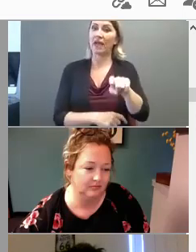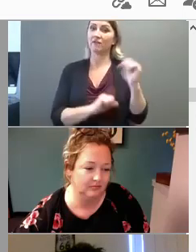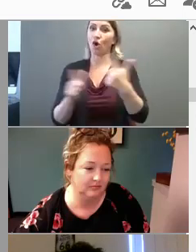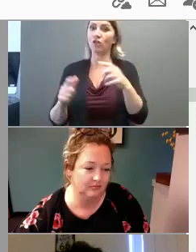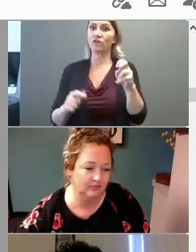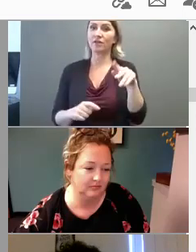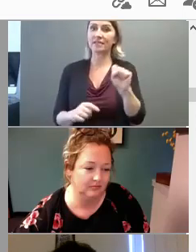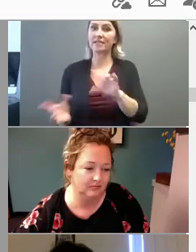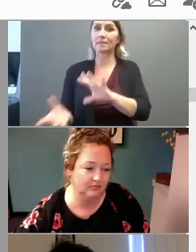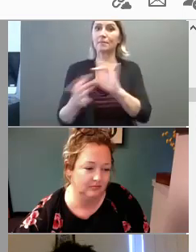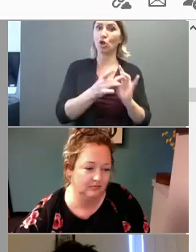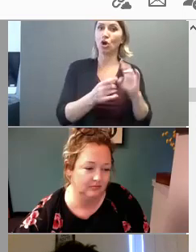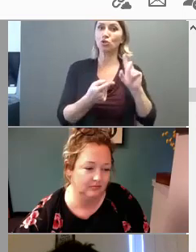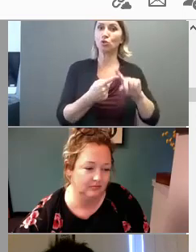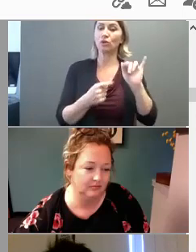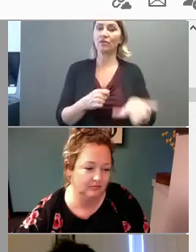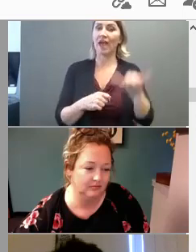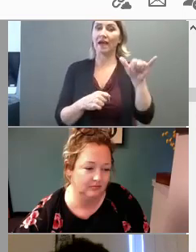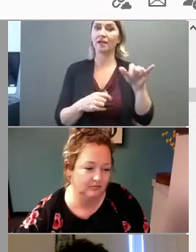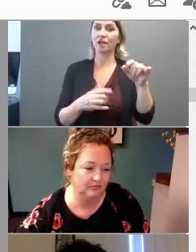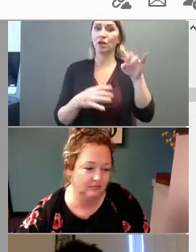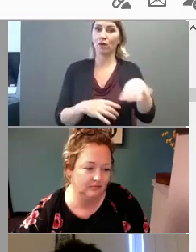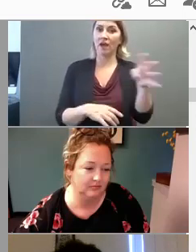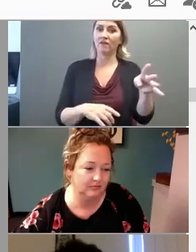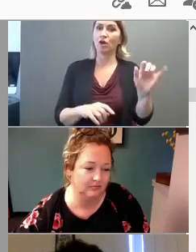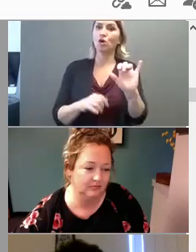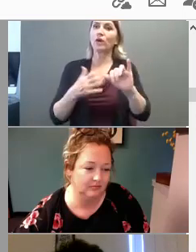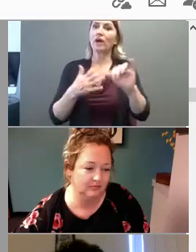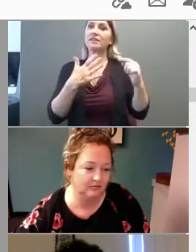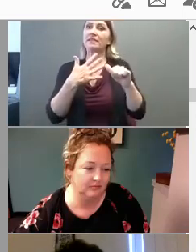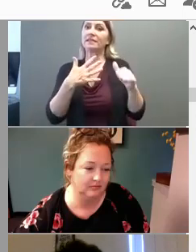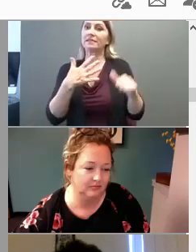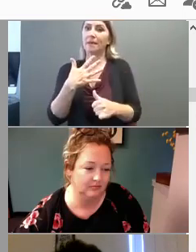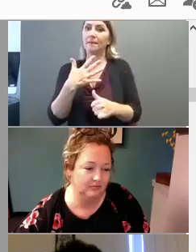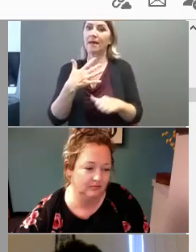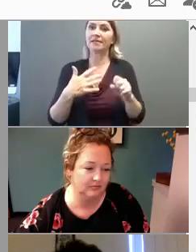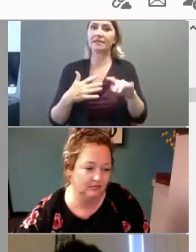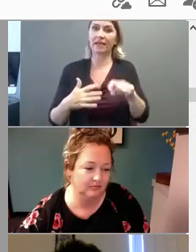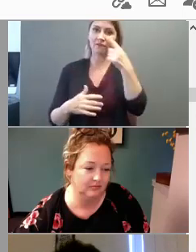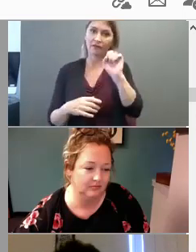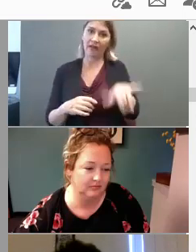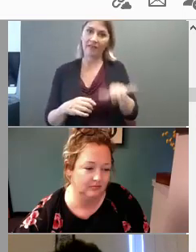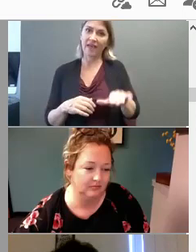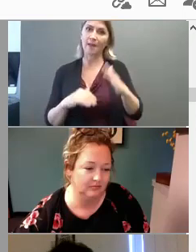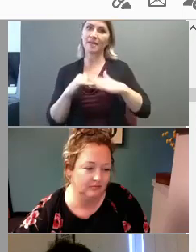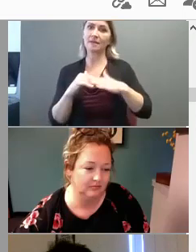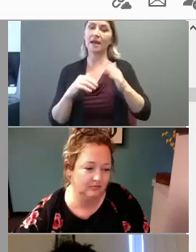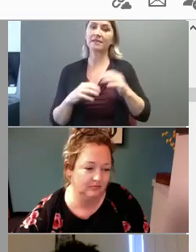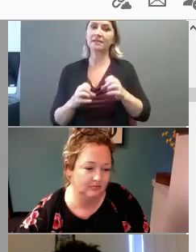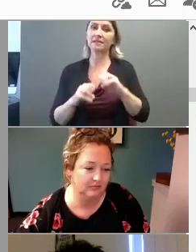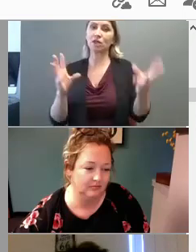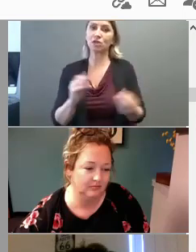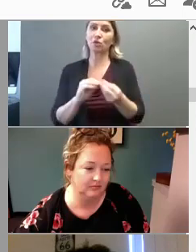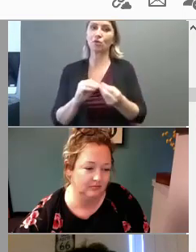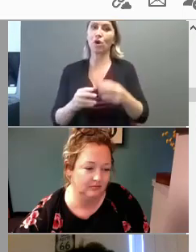belong to this graph, but would have a subset of those edges, E prime, that minimizes the total weight, that is the summation of all the